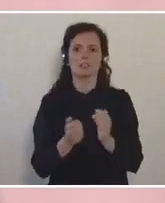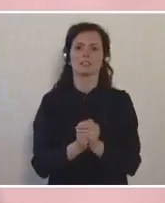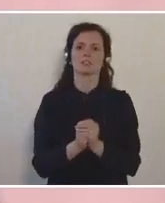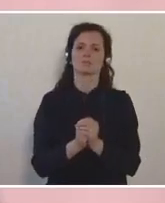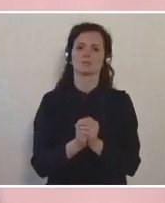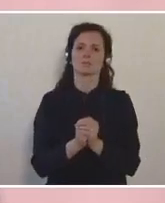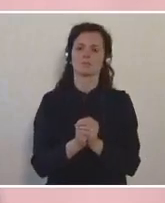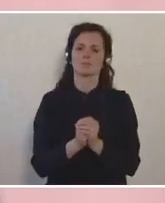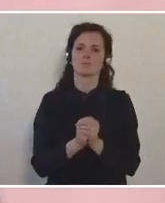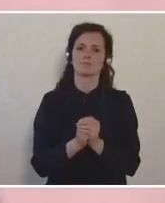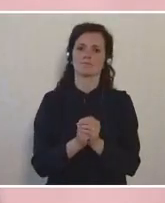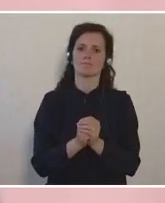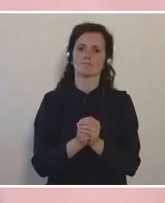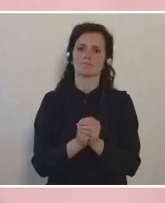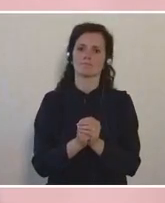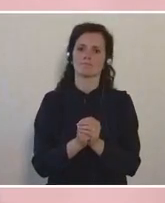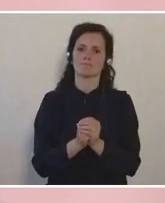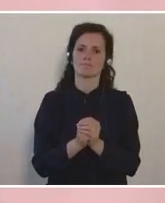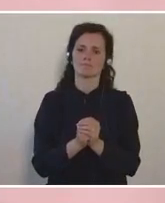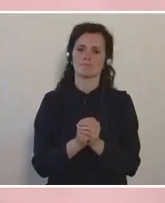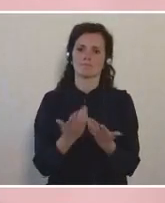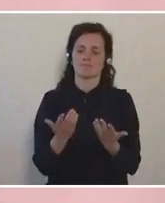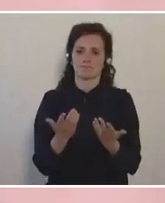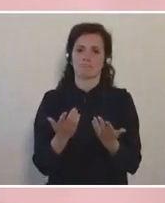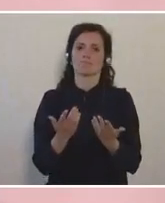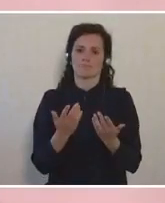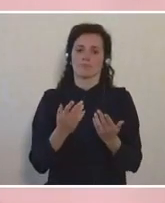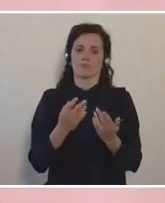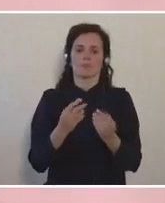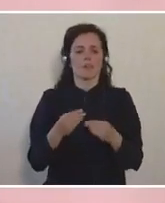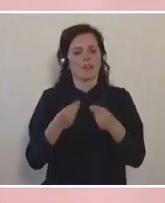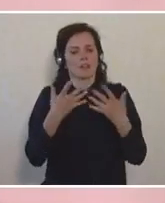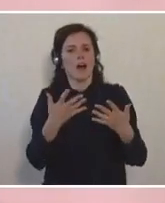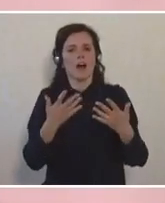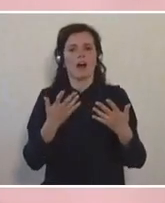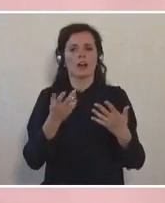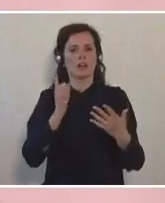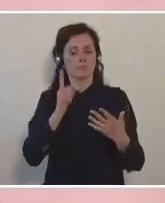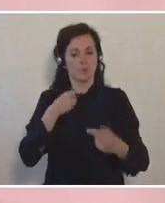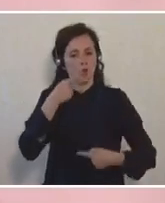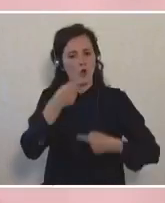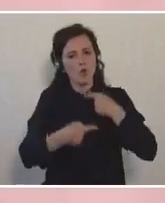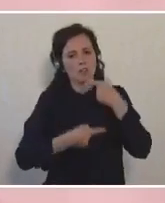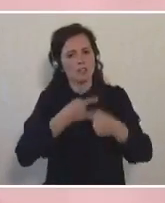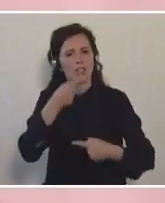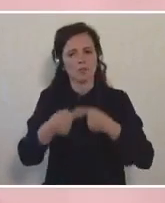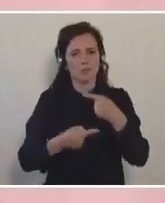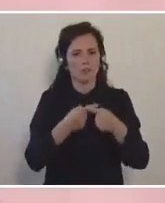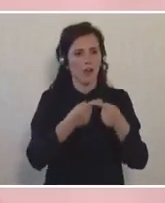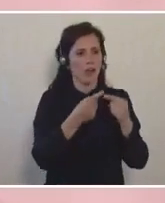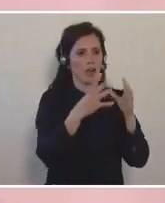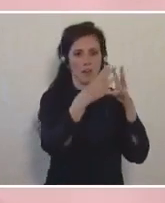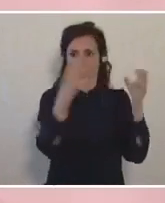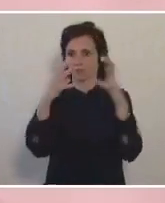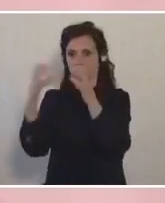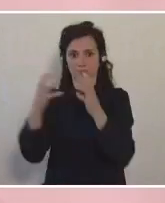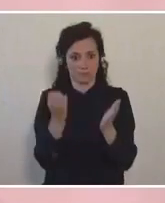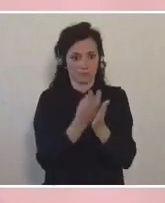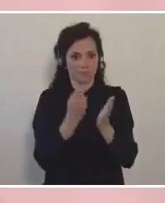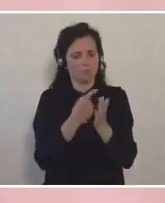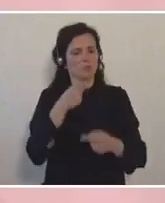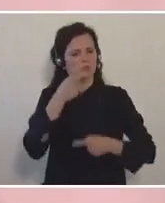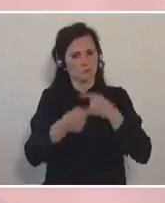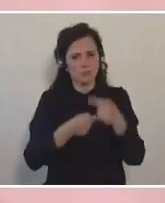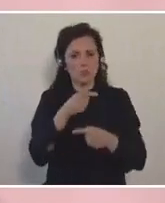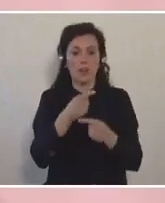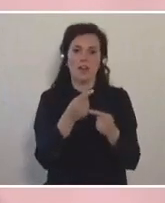the continuous flow of the supply chains of these medicines, which are quite complex. So we